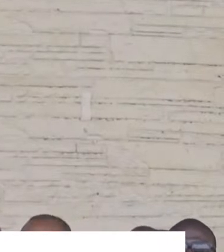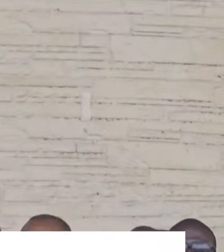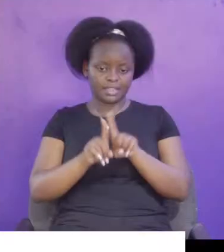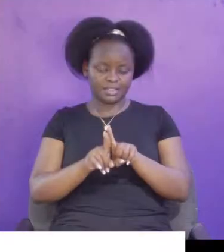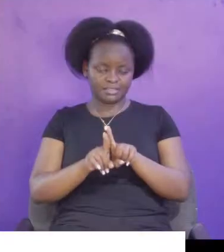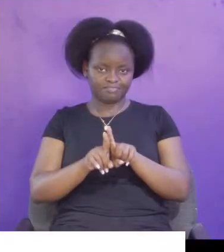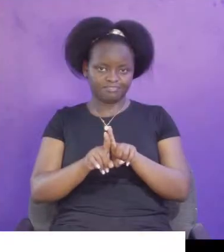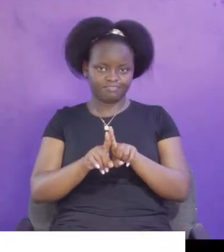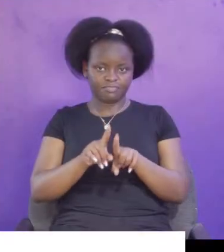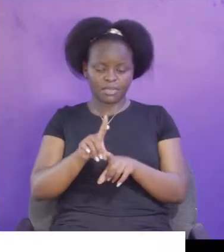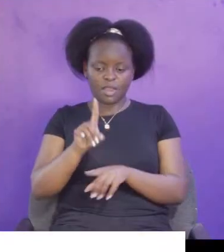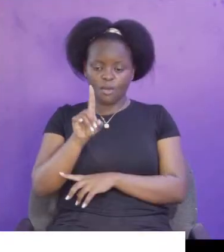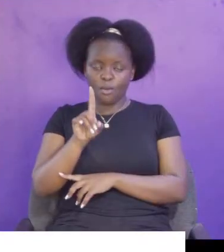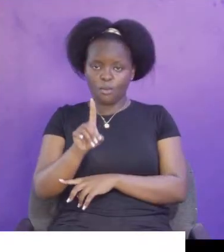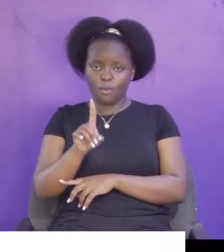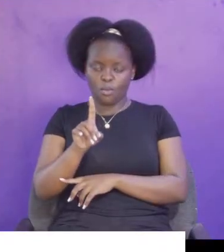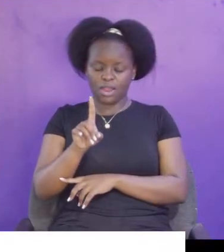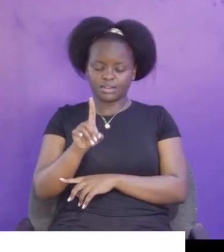such leader.